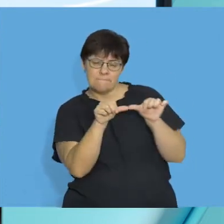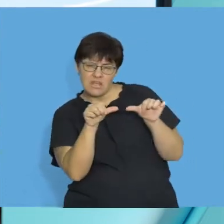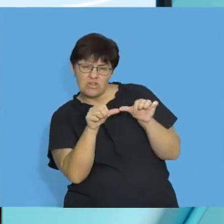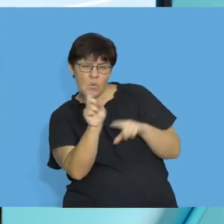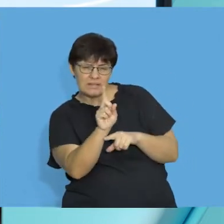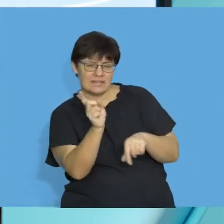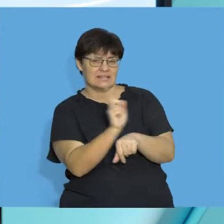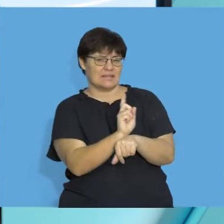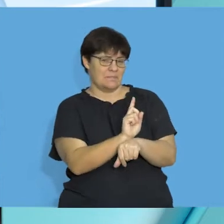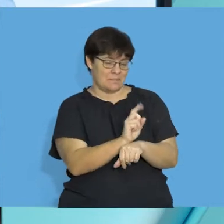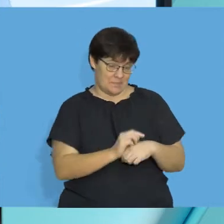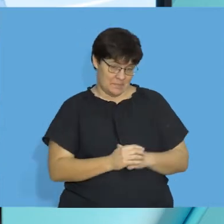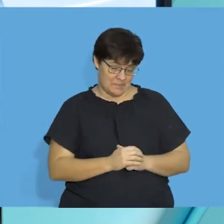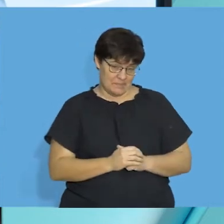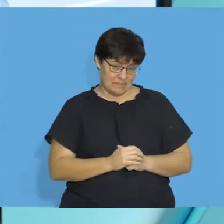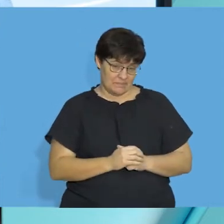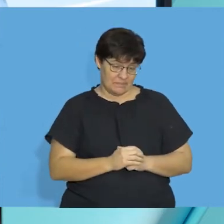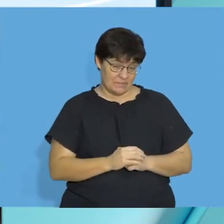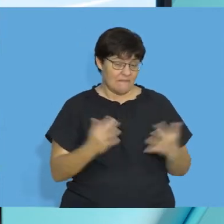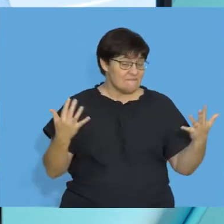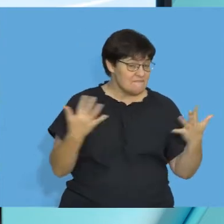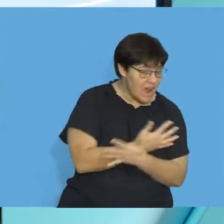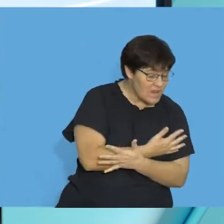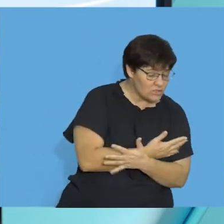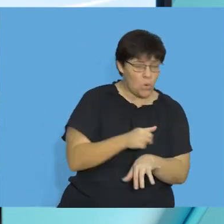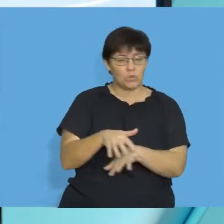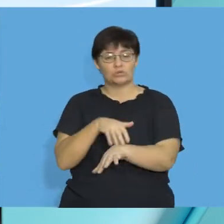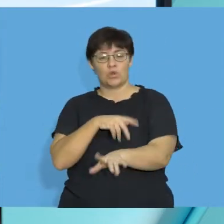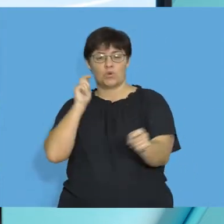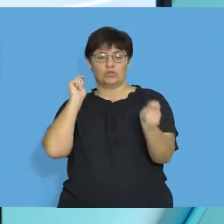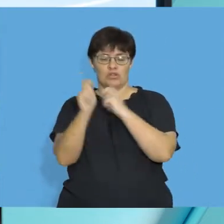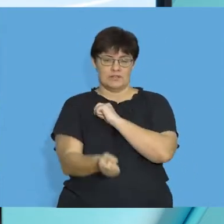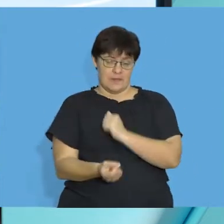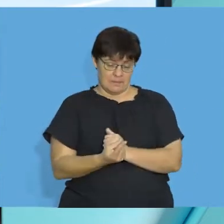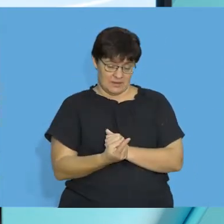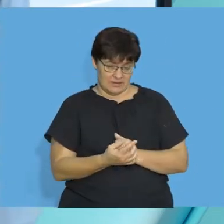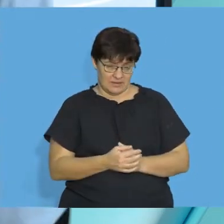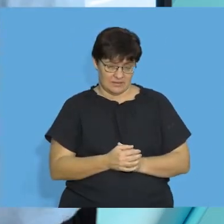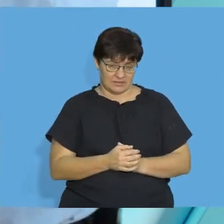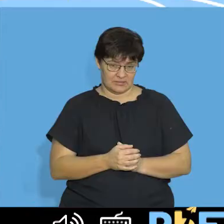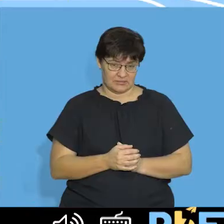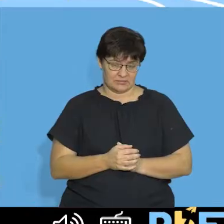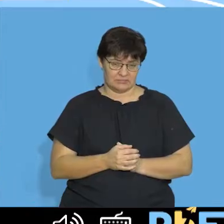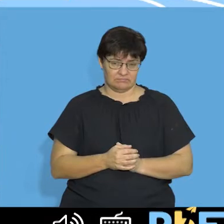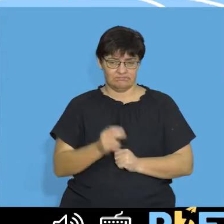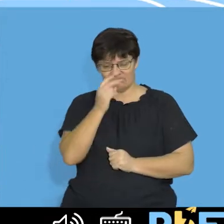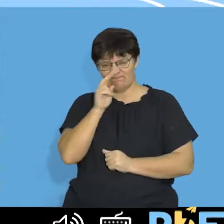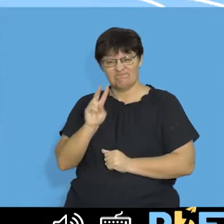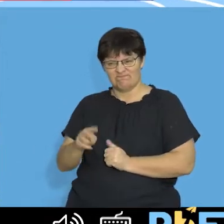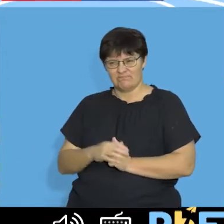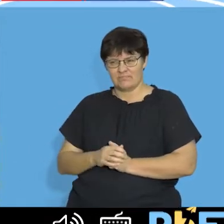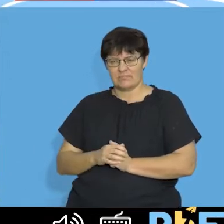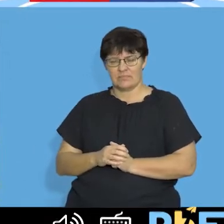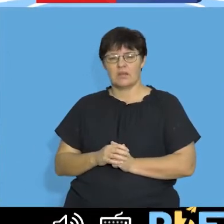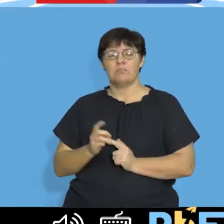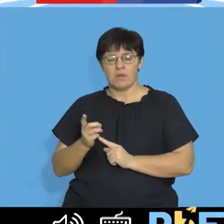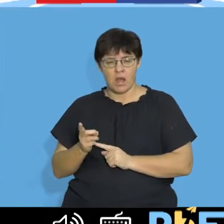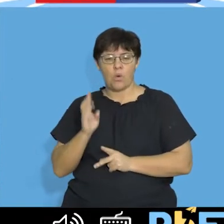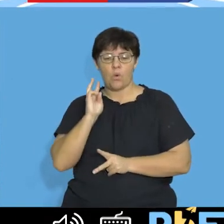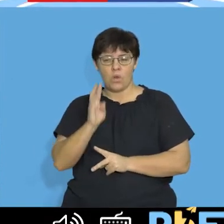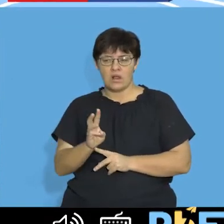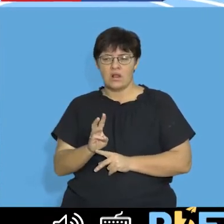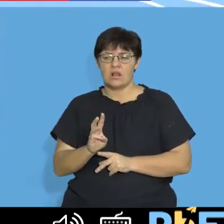time. It's about how quickly or slowly the change takes place. So have a look here. I'm going to deliberately move